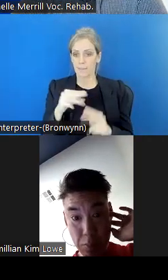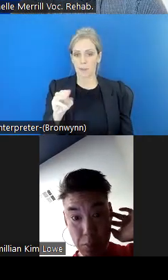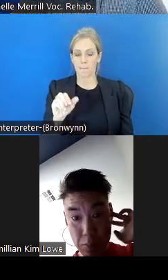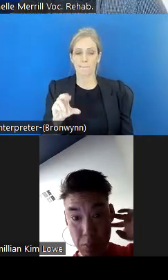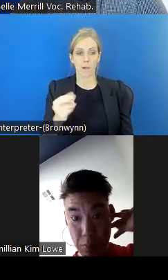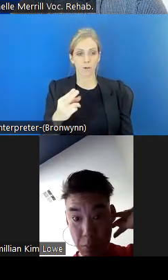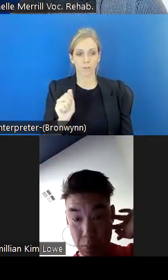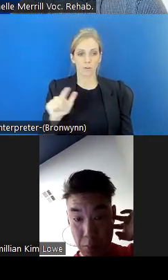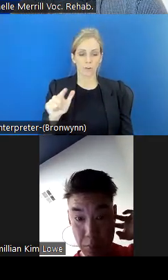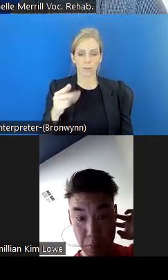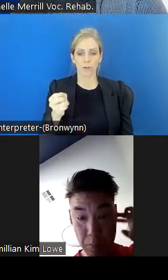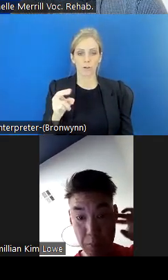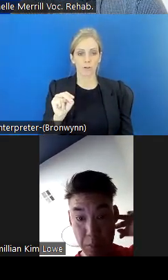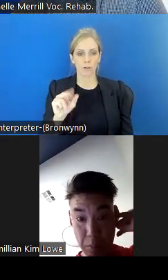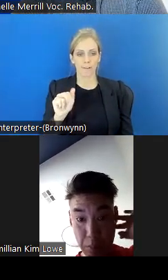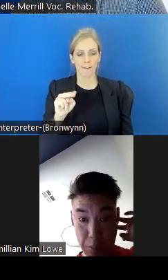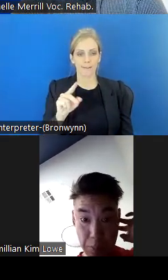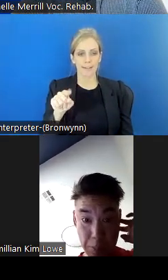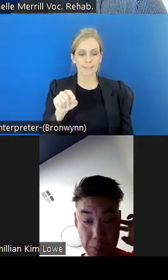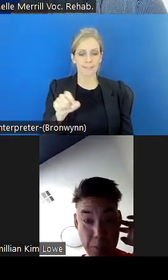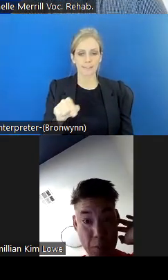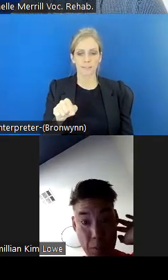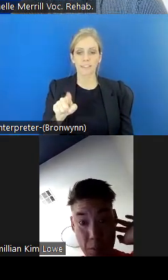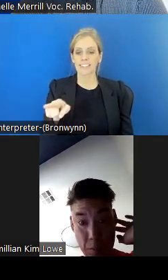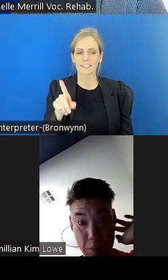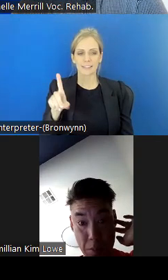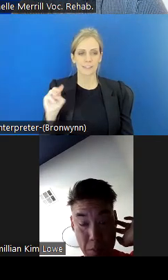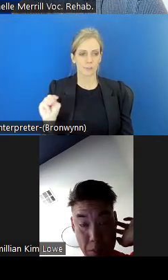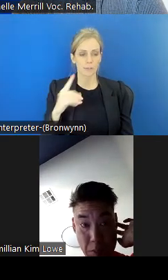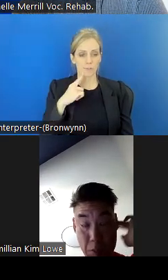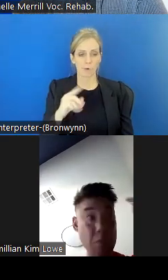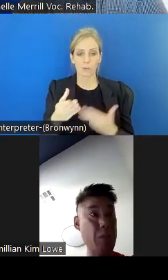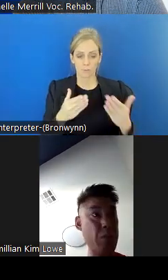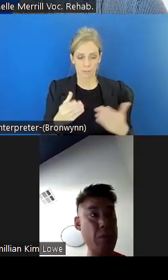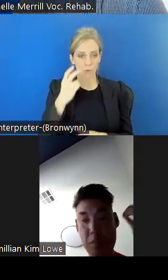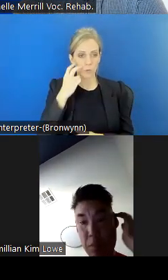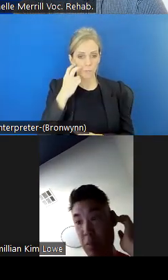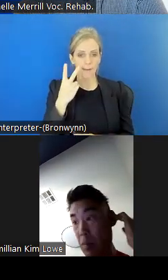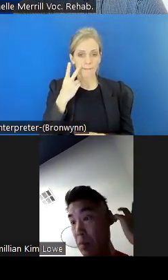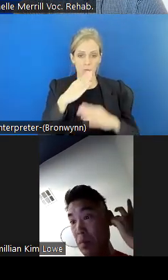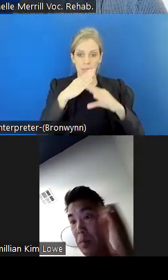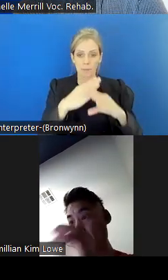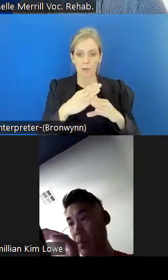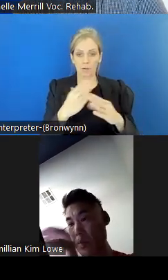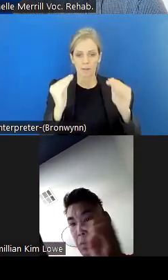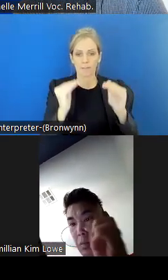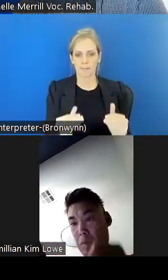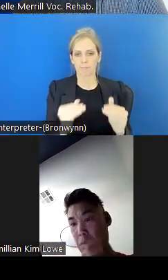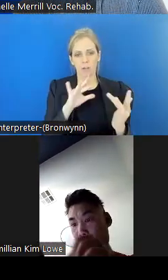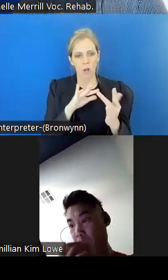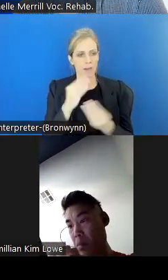information. He's the district manager over services to the blind and visually impaired. And again, the contact